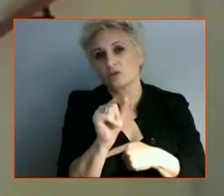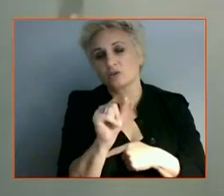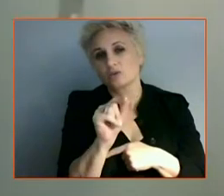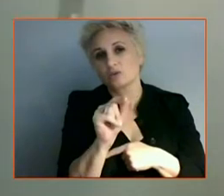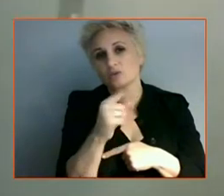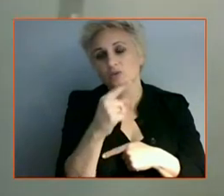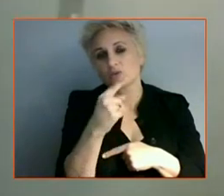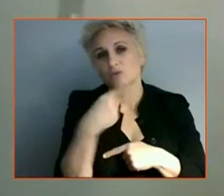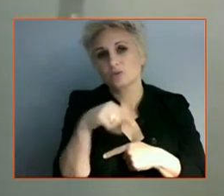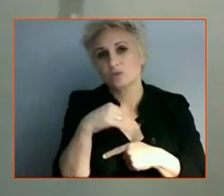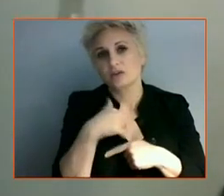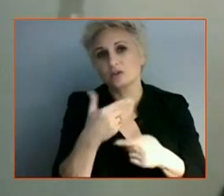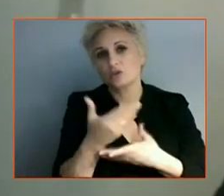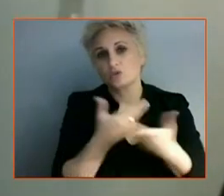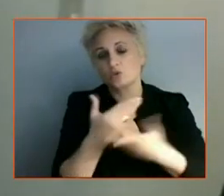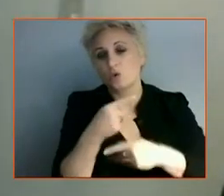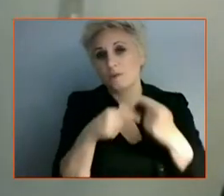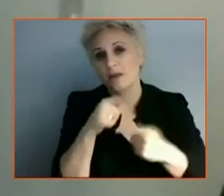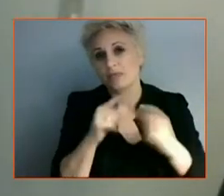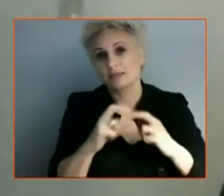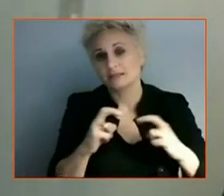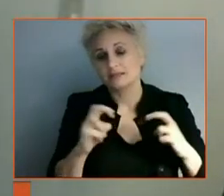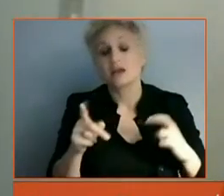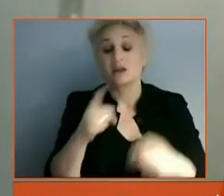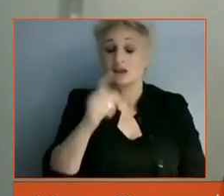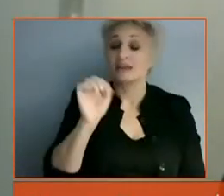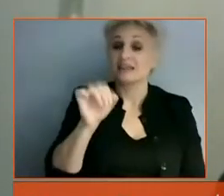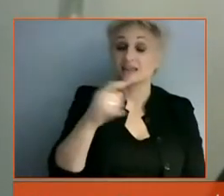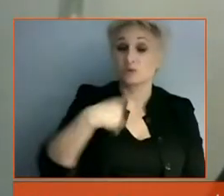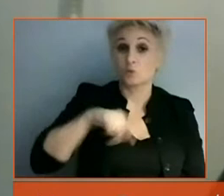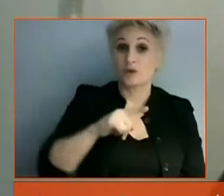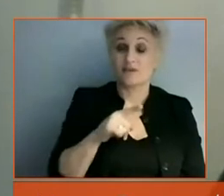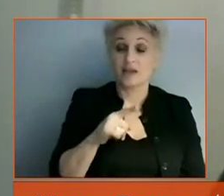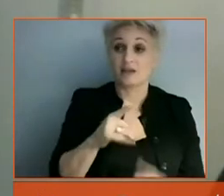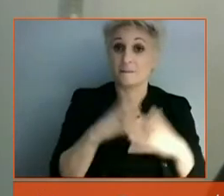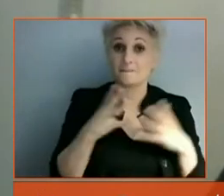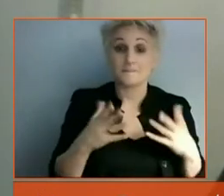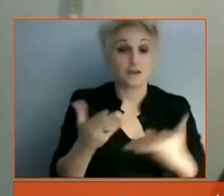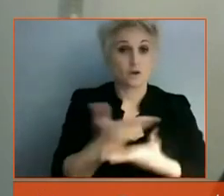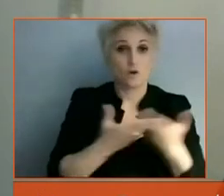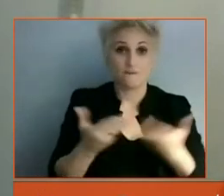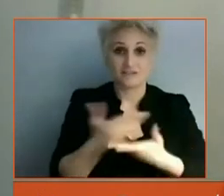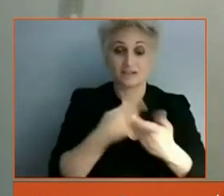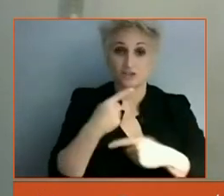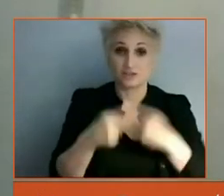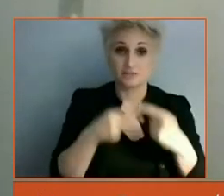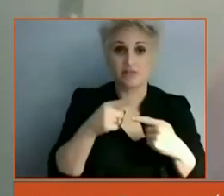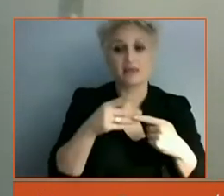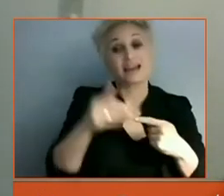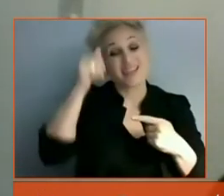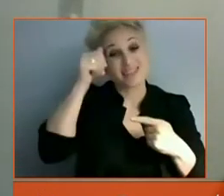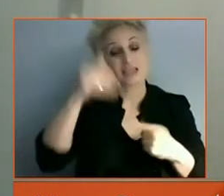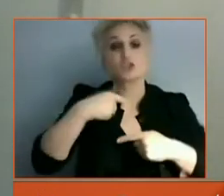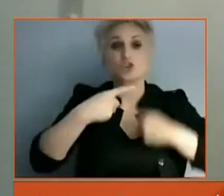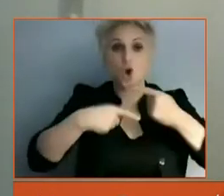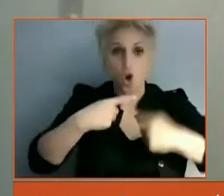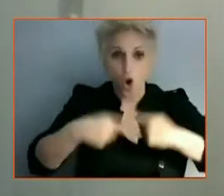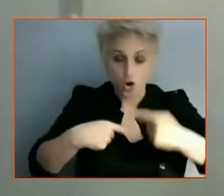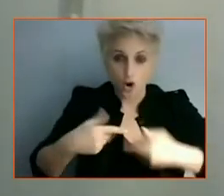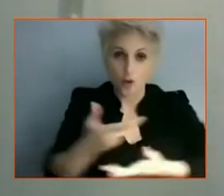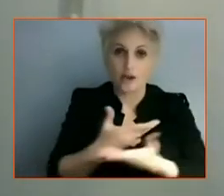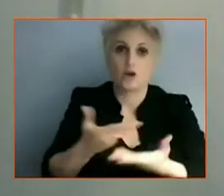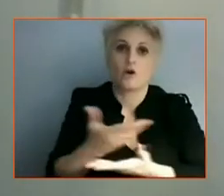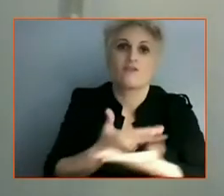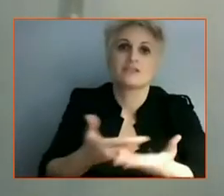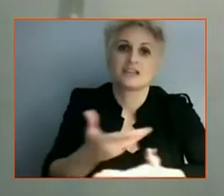had conversations around the table about this, and it is certainly a longer term conversation that should be had. But we're not in a place to shift from that right